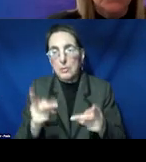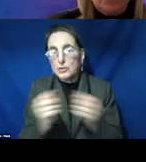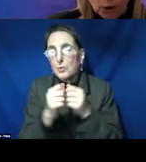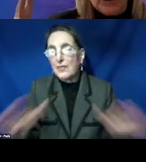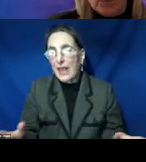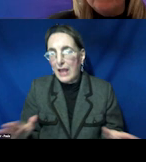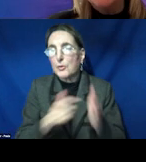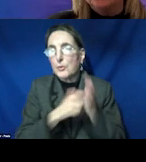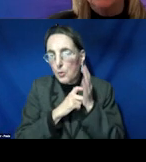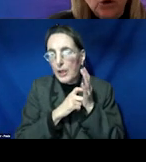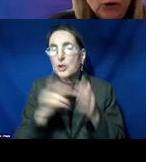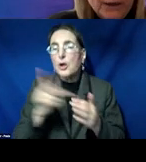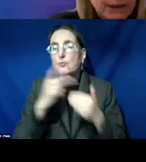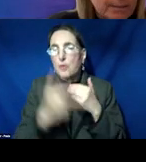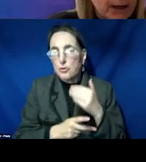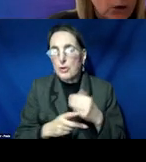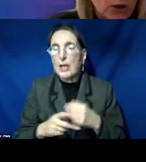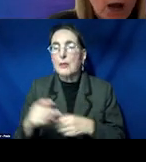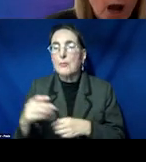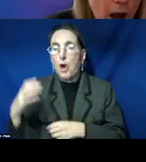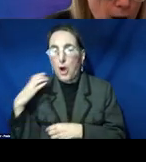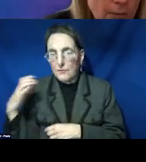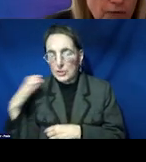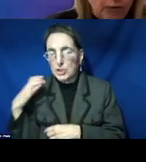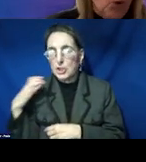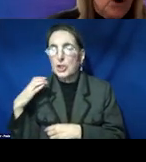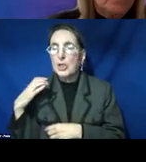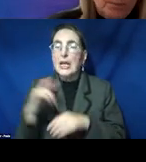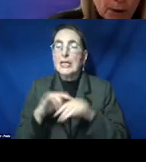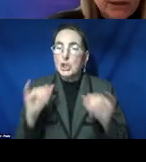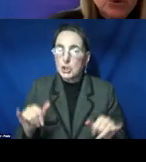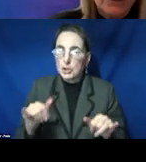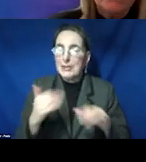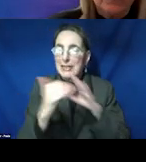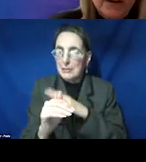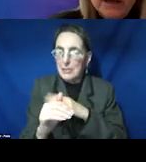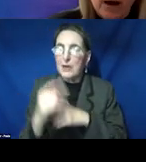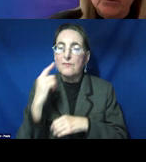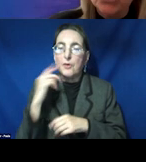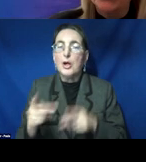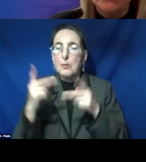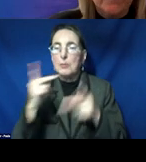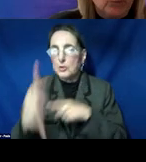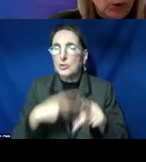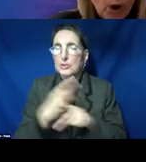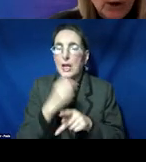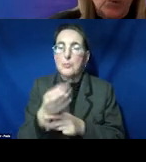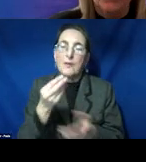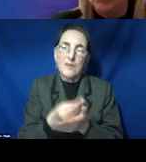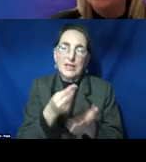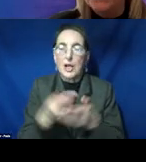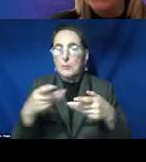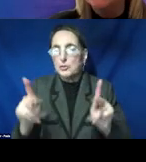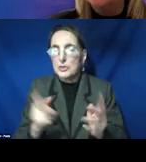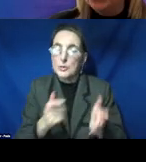requisite program officer concurrence email for proposal types or funding opportunities that require